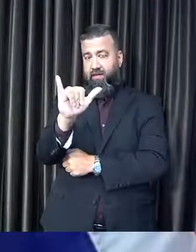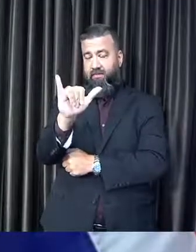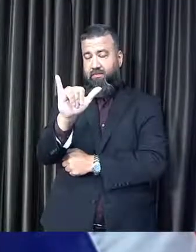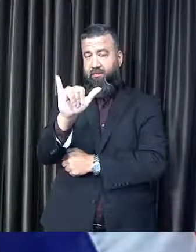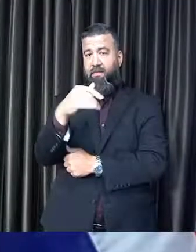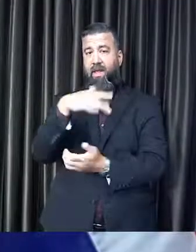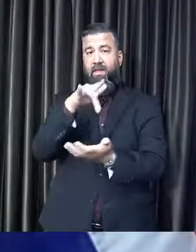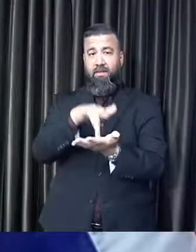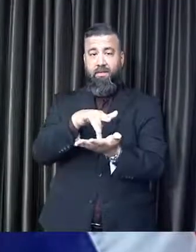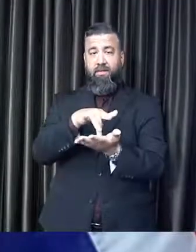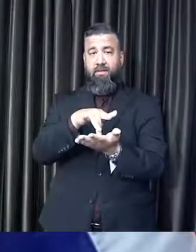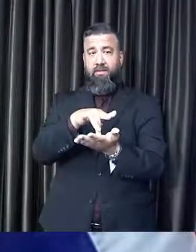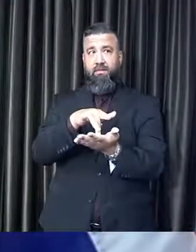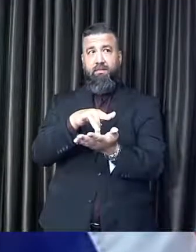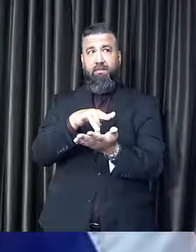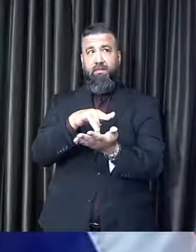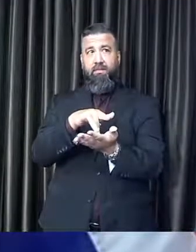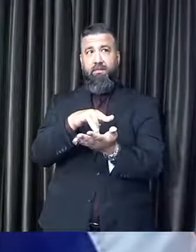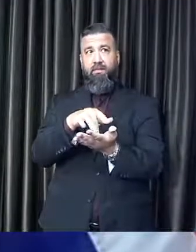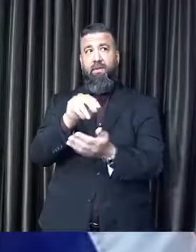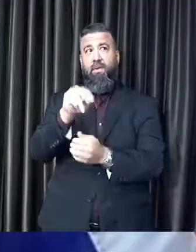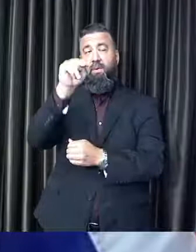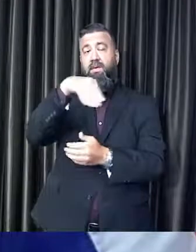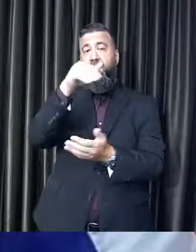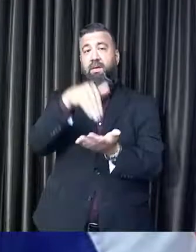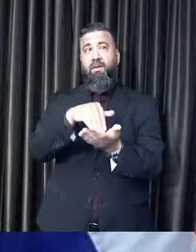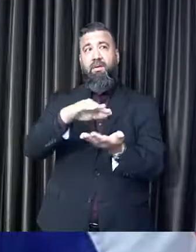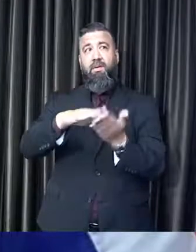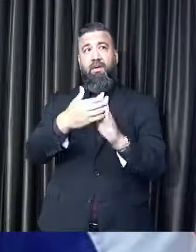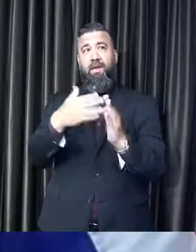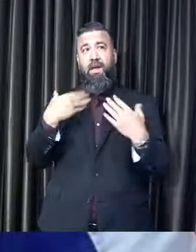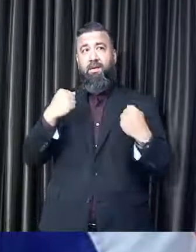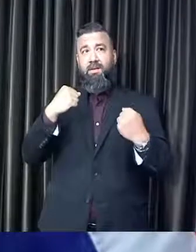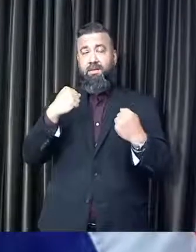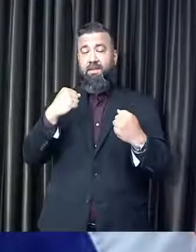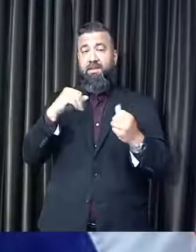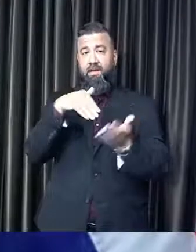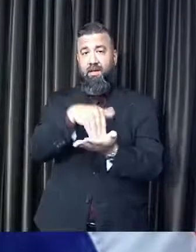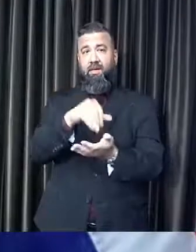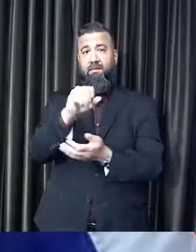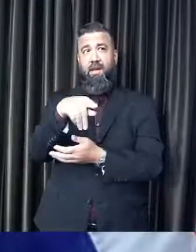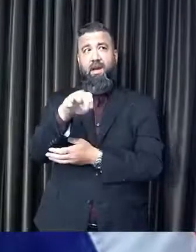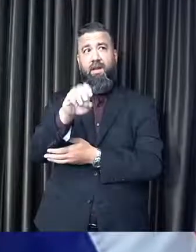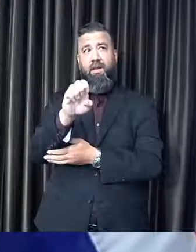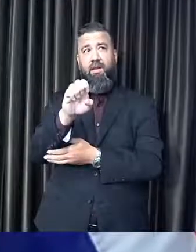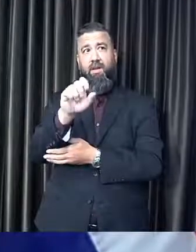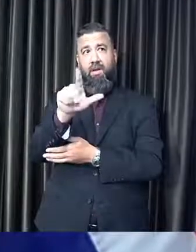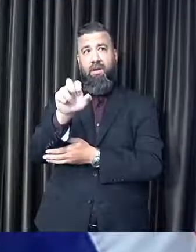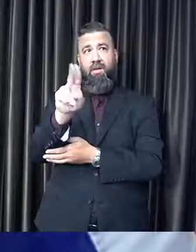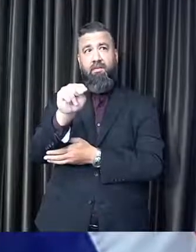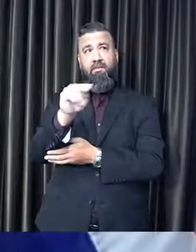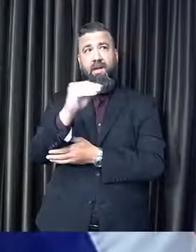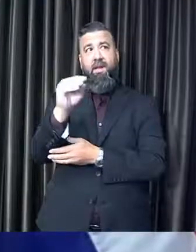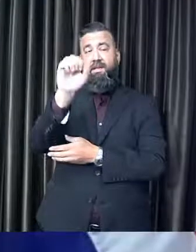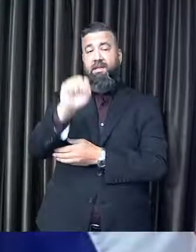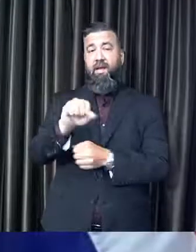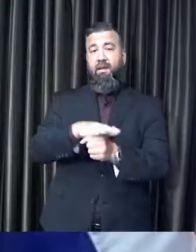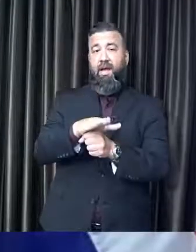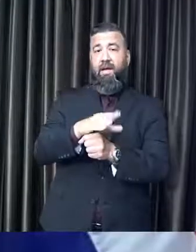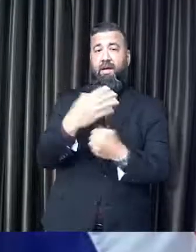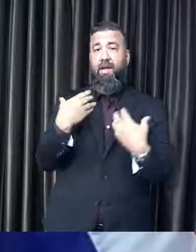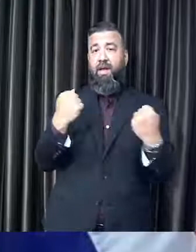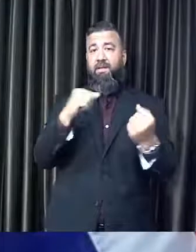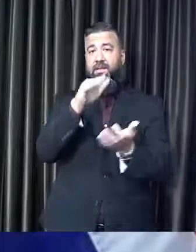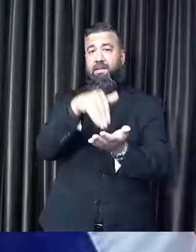Central Community Health Center in Pine Lawn, and the South County Health Center in Sunset Hills. We will have nurses on